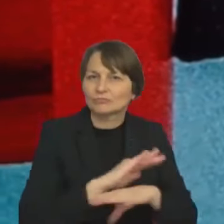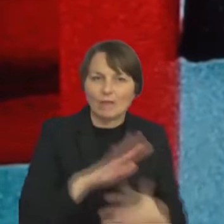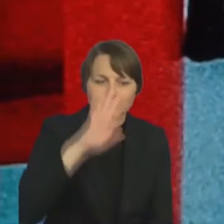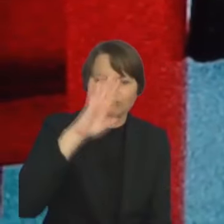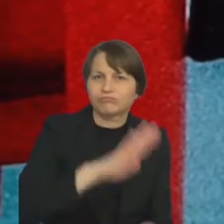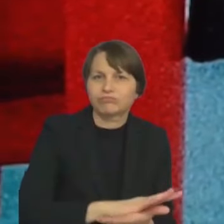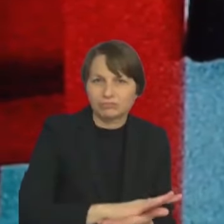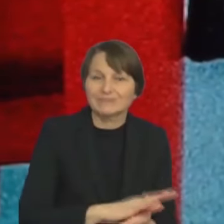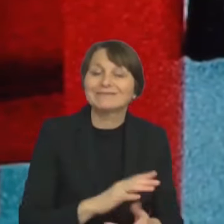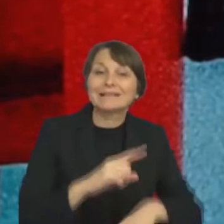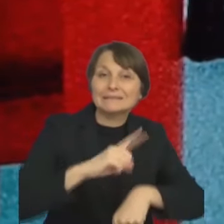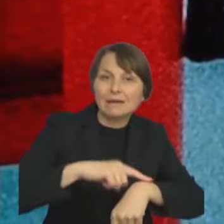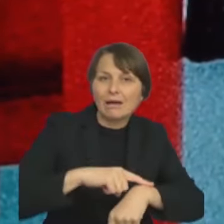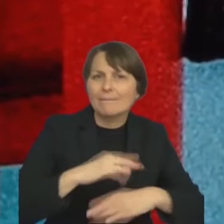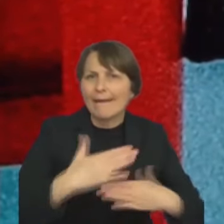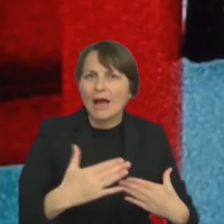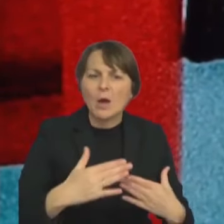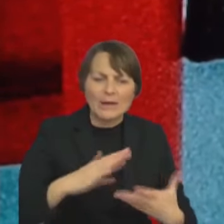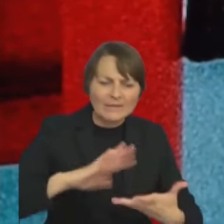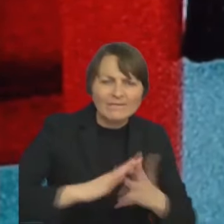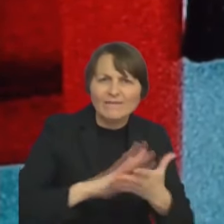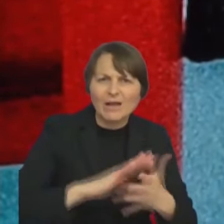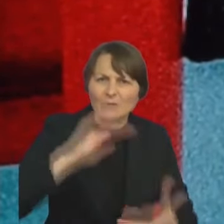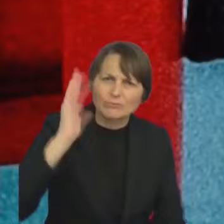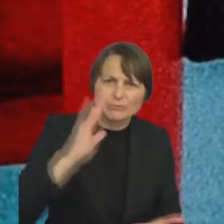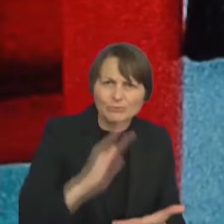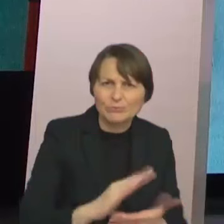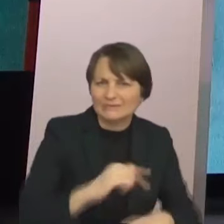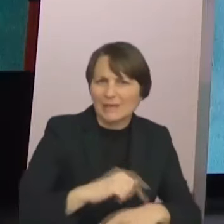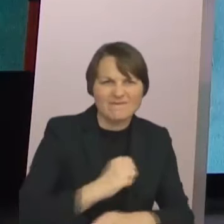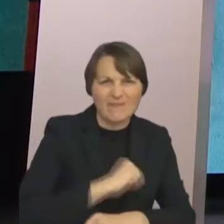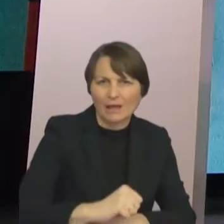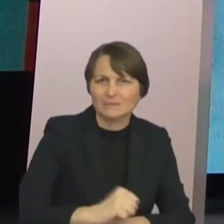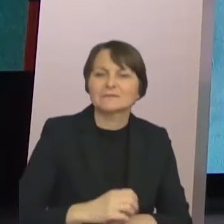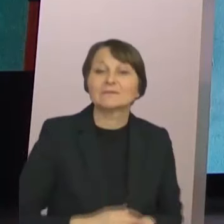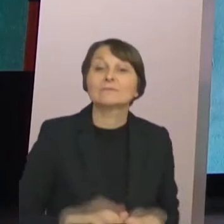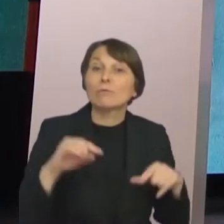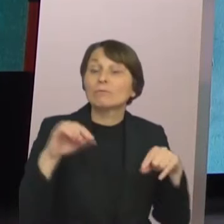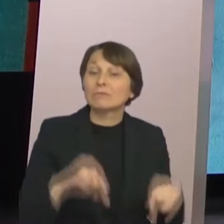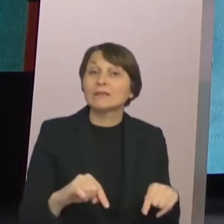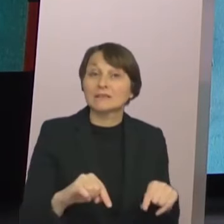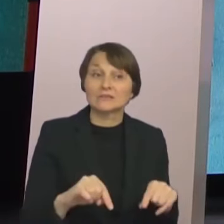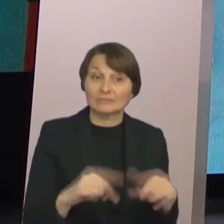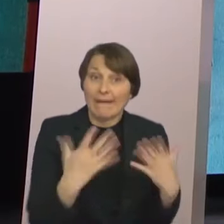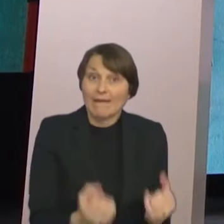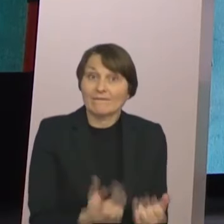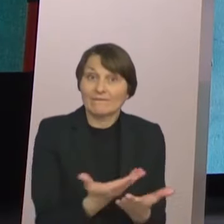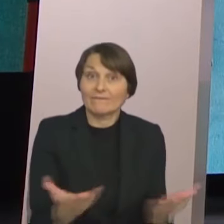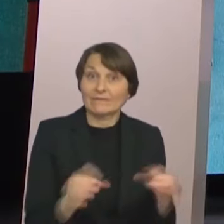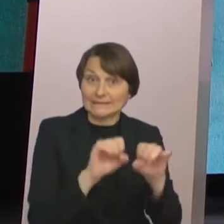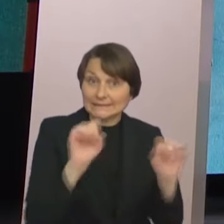for extinguishing the fire to just a few minutes. So this system is already in place in our electric and